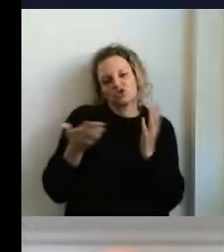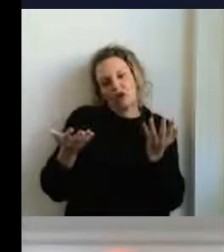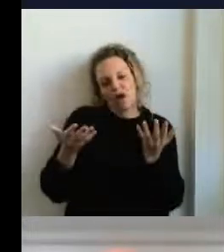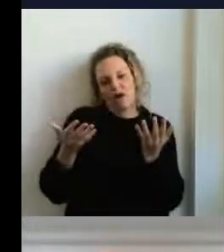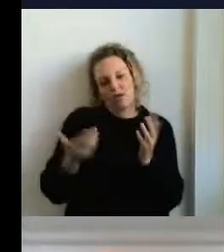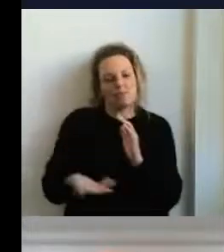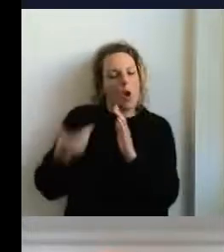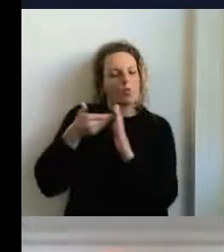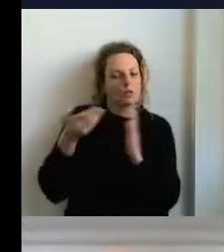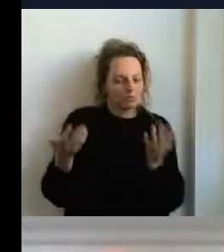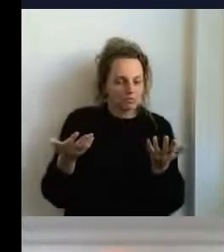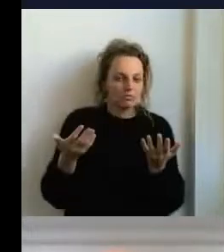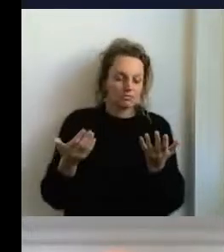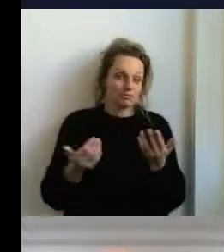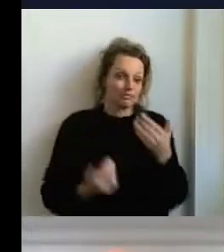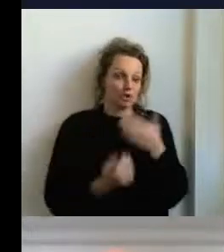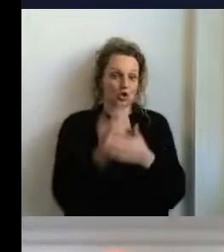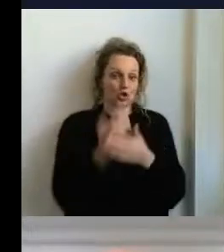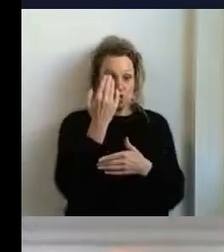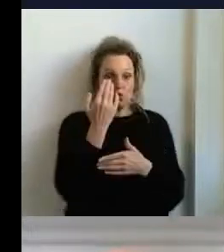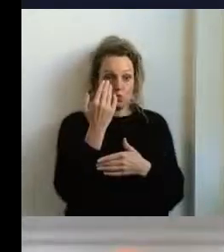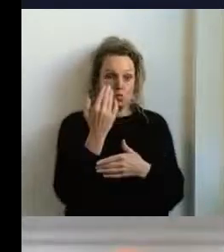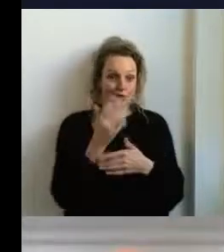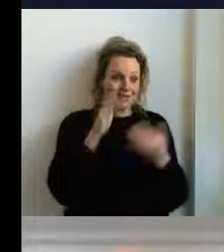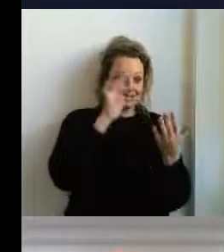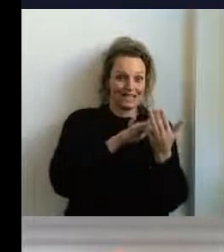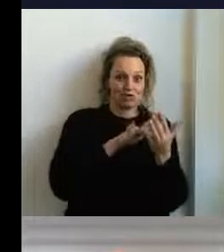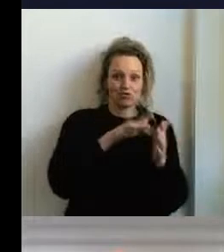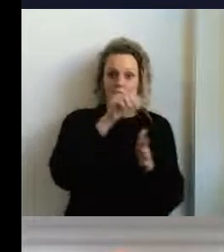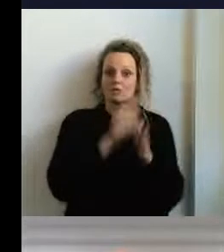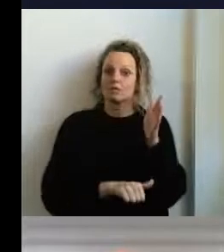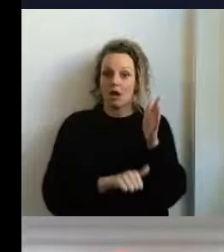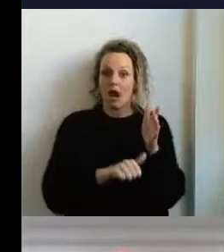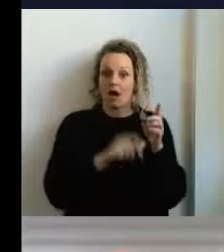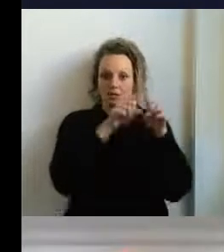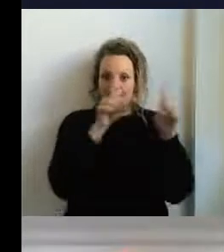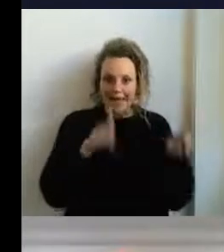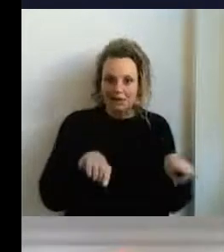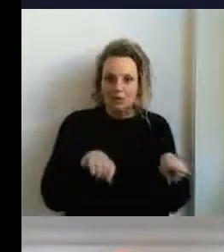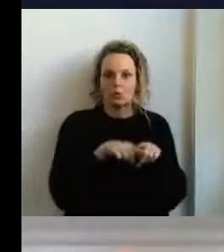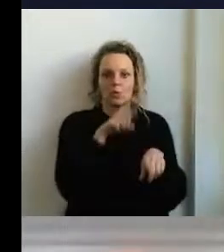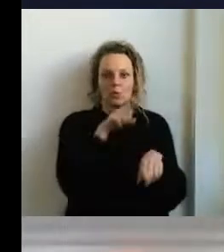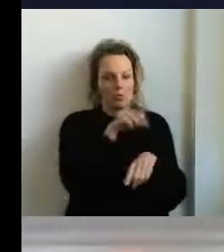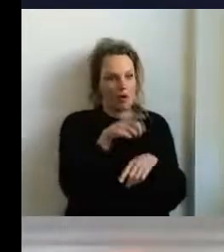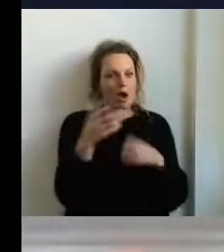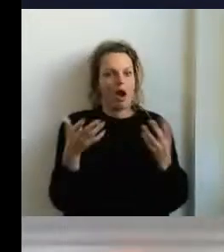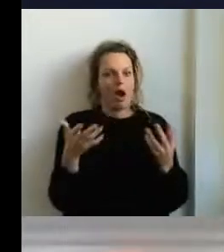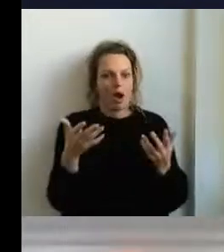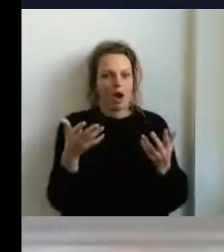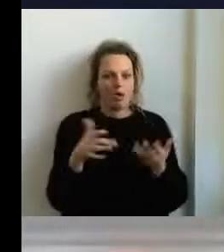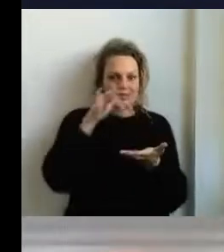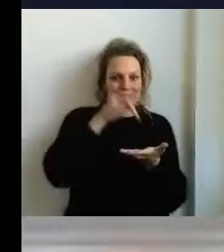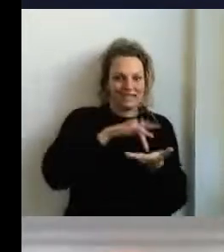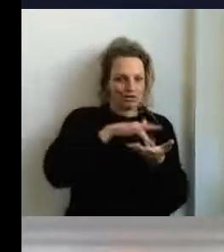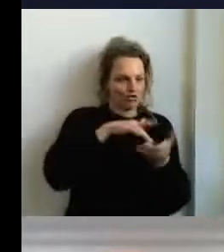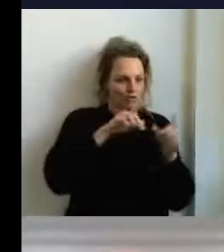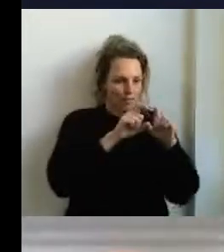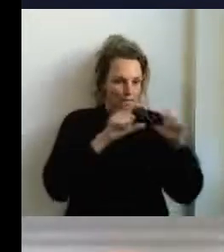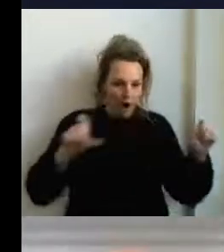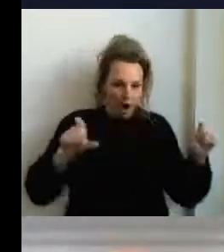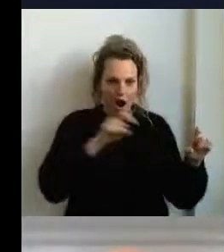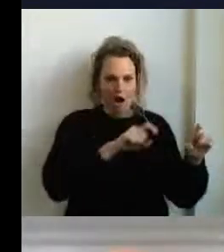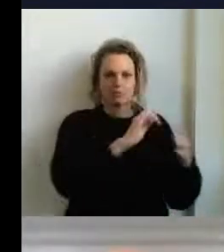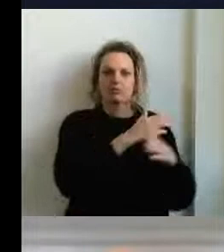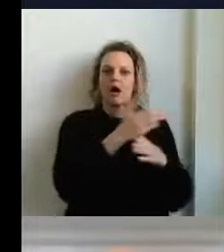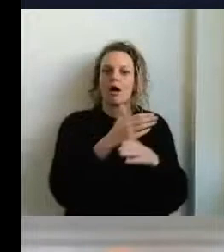So this new centralized start menu and this kind of populating central taskbar